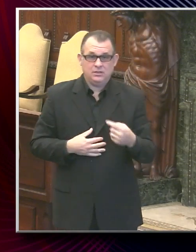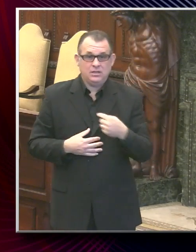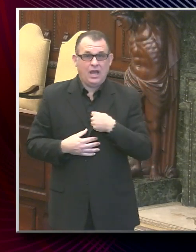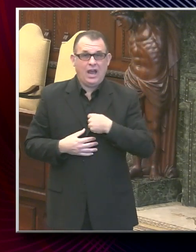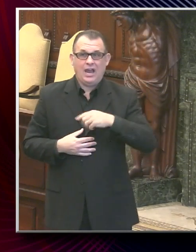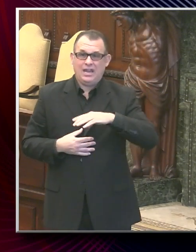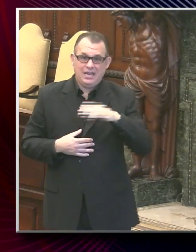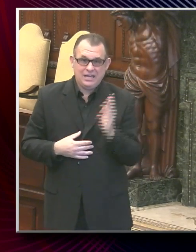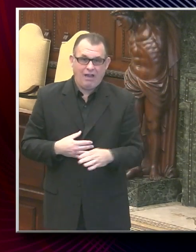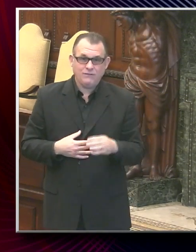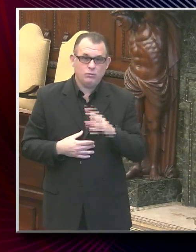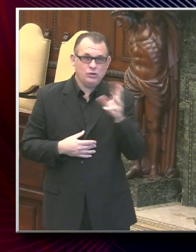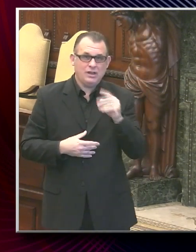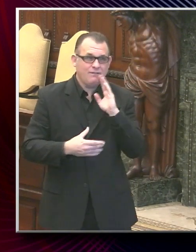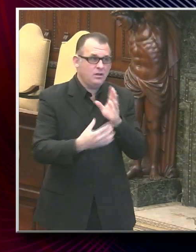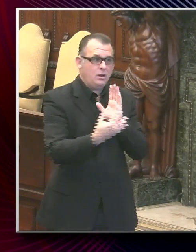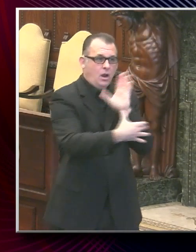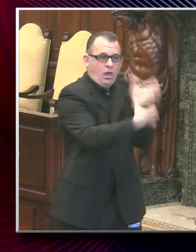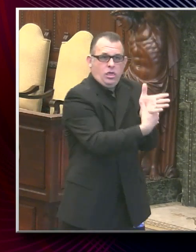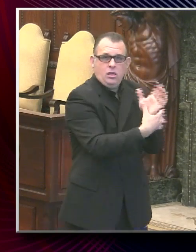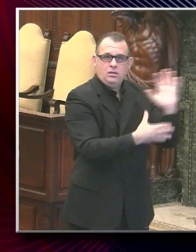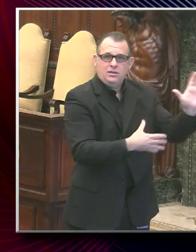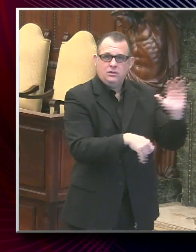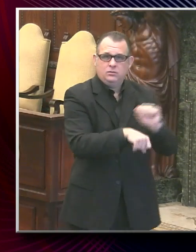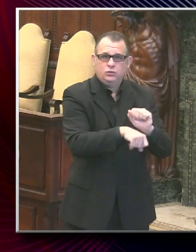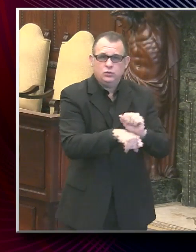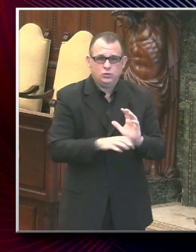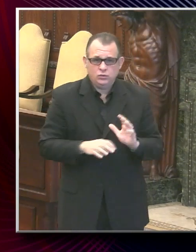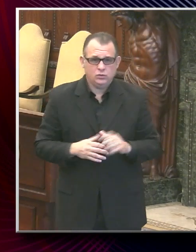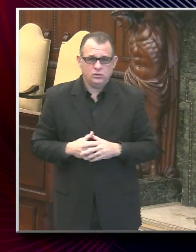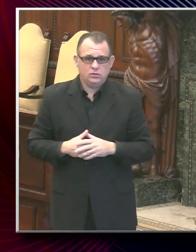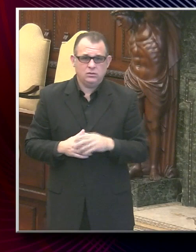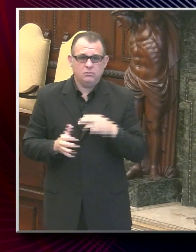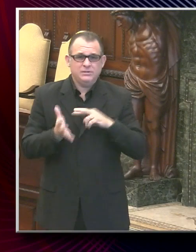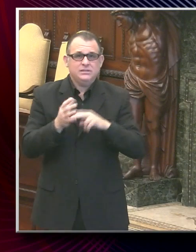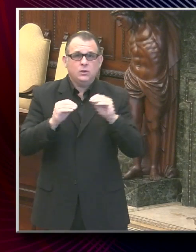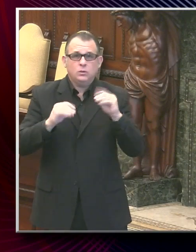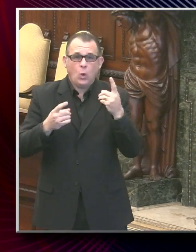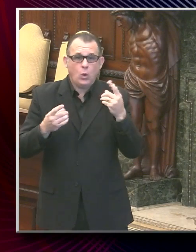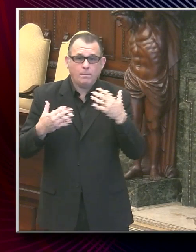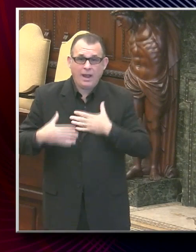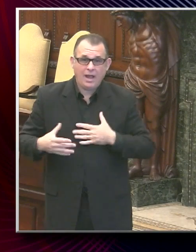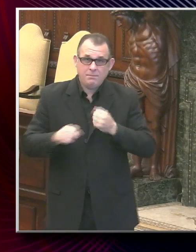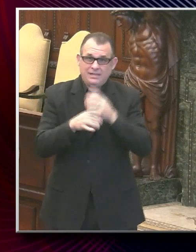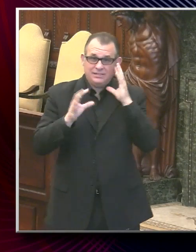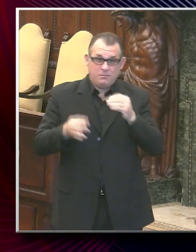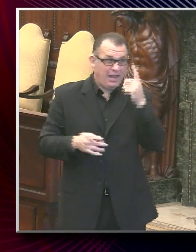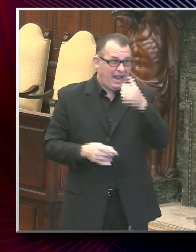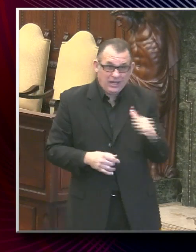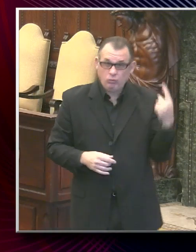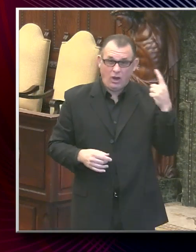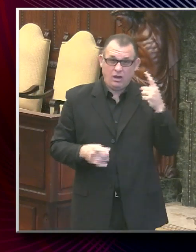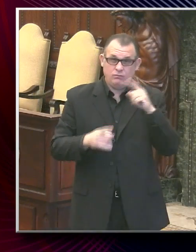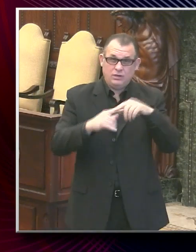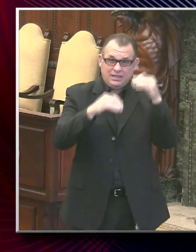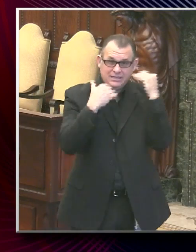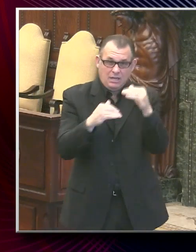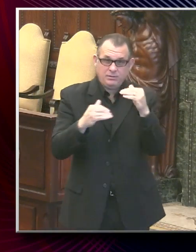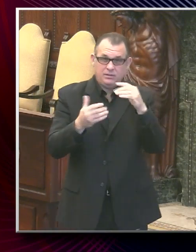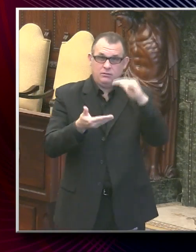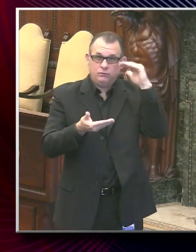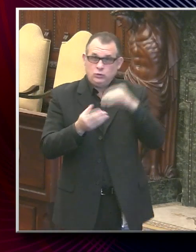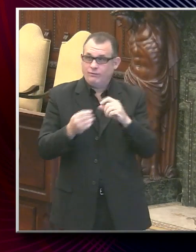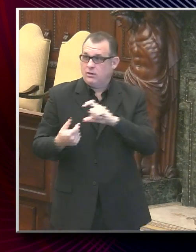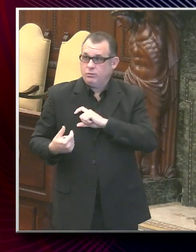with those plans. And so there was no movement by anybody to limit the number of police, to reduce the number of police